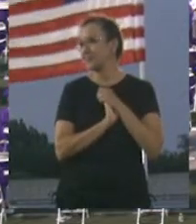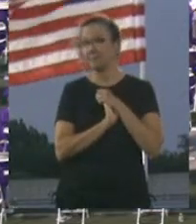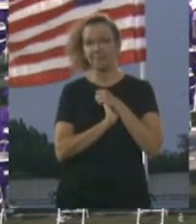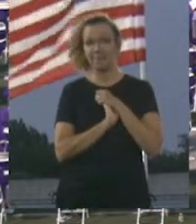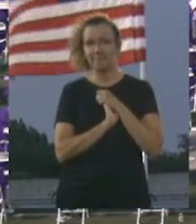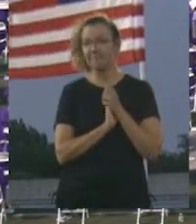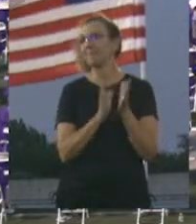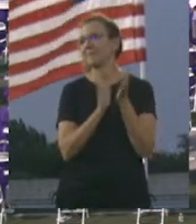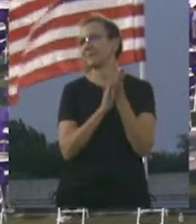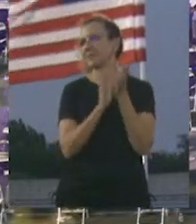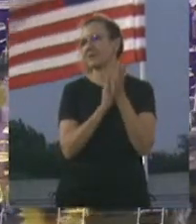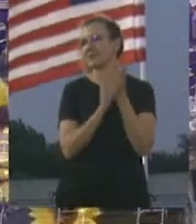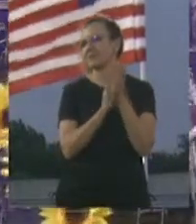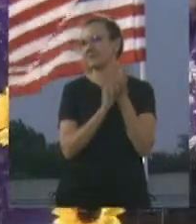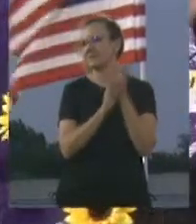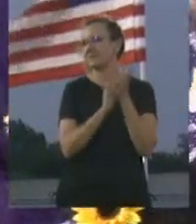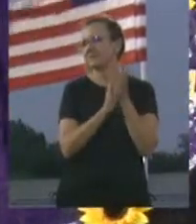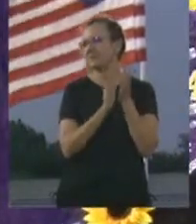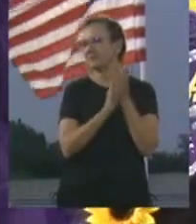There we go.